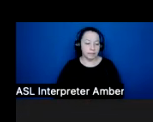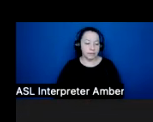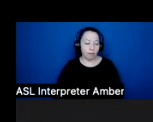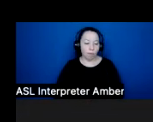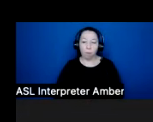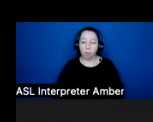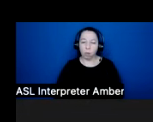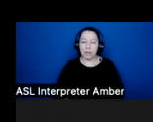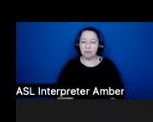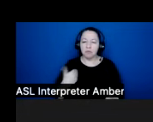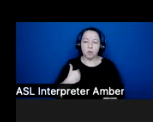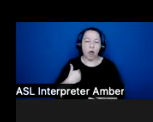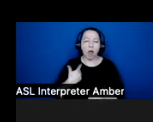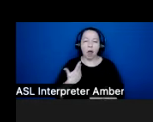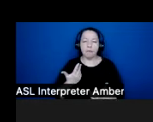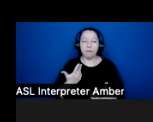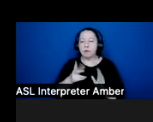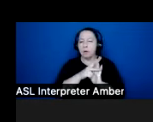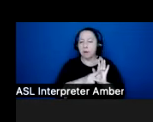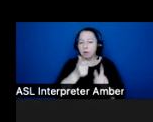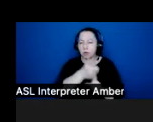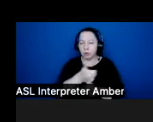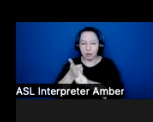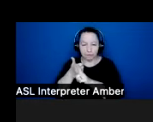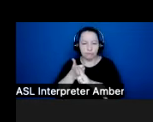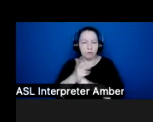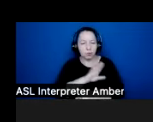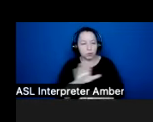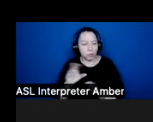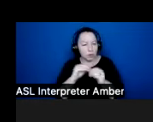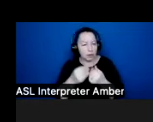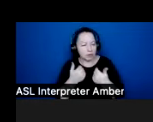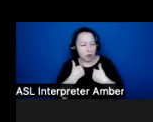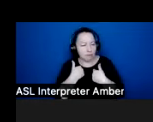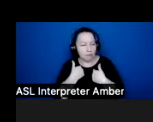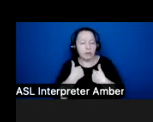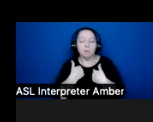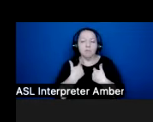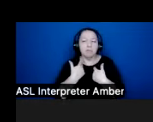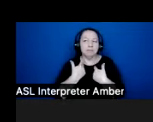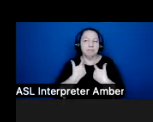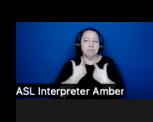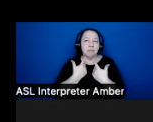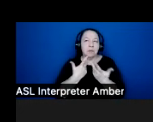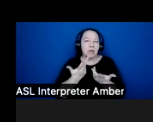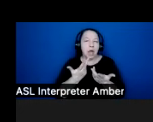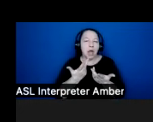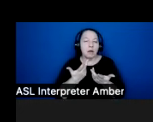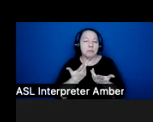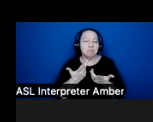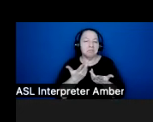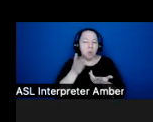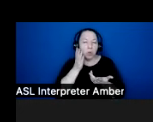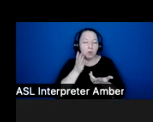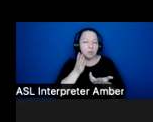Is there a policy in your organization that where you would go over a